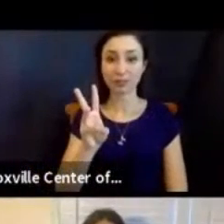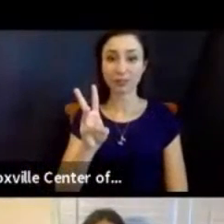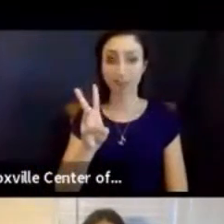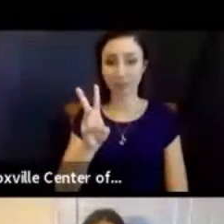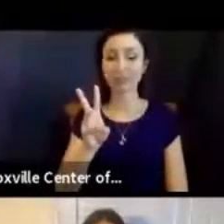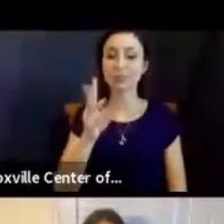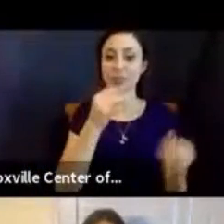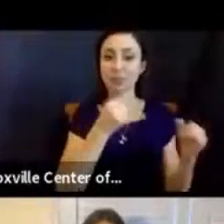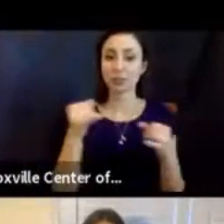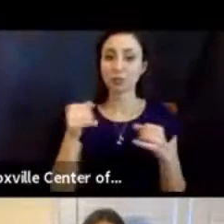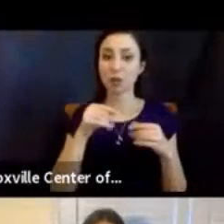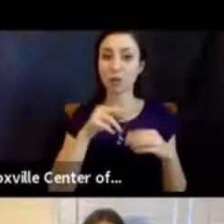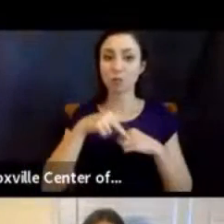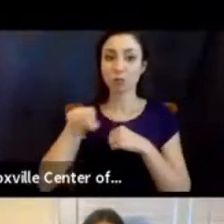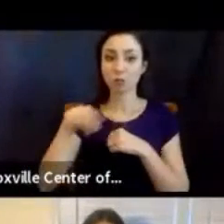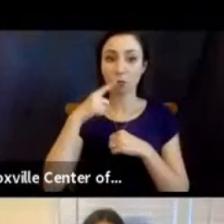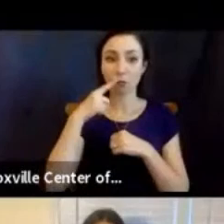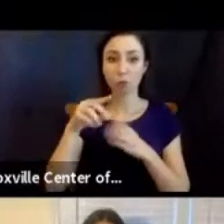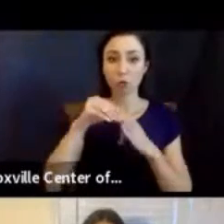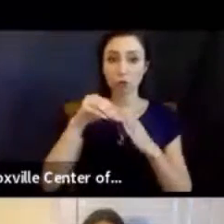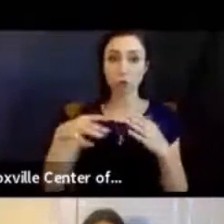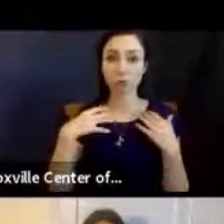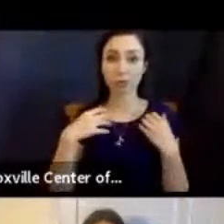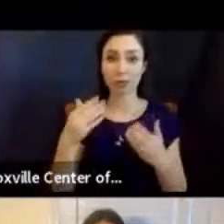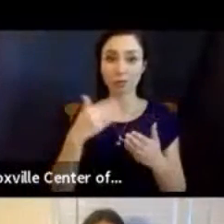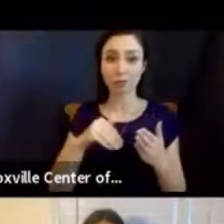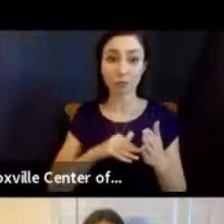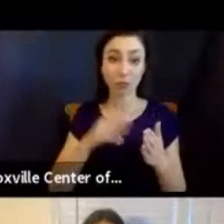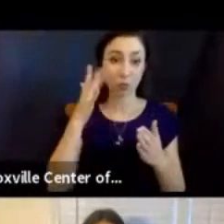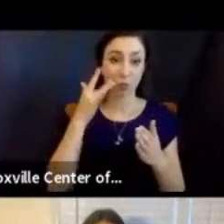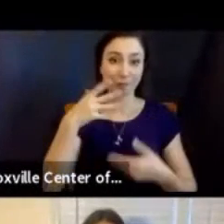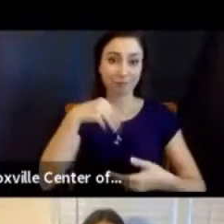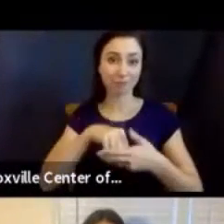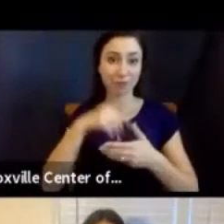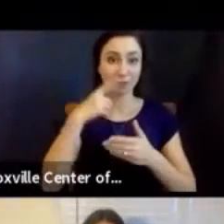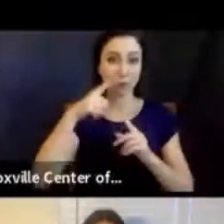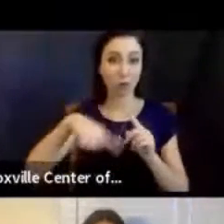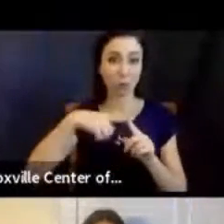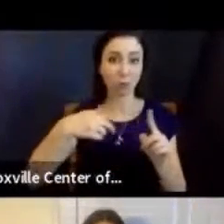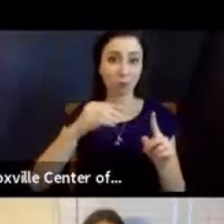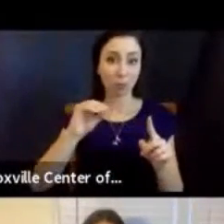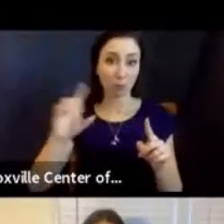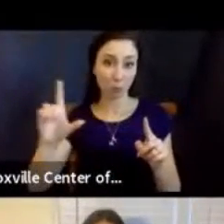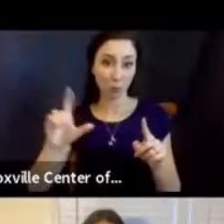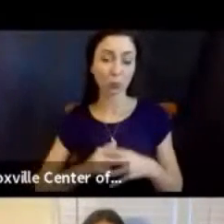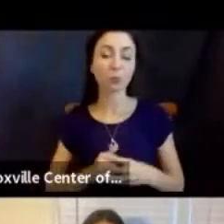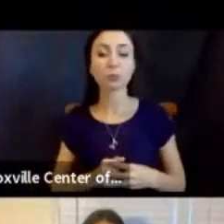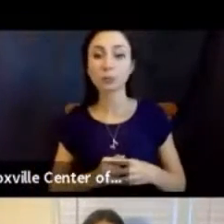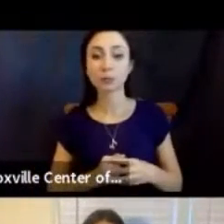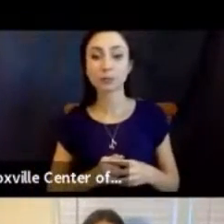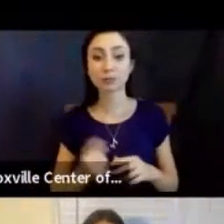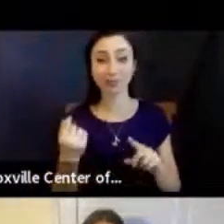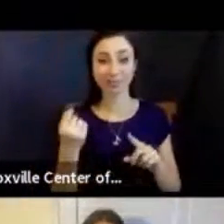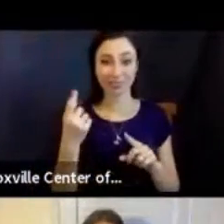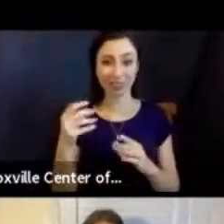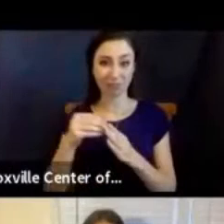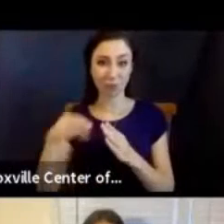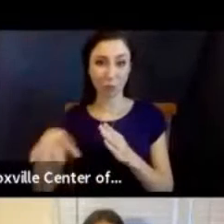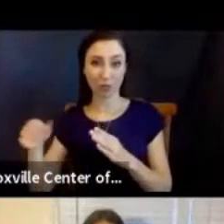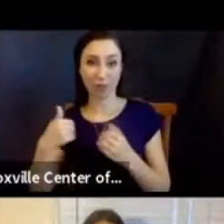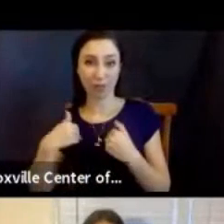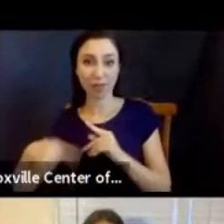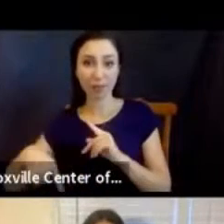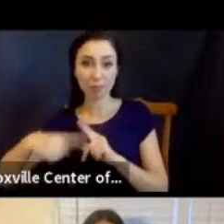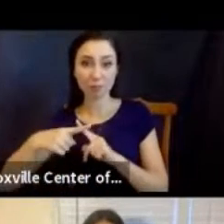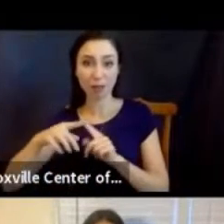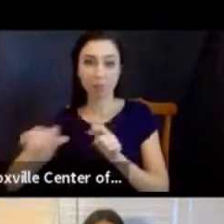Health Center for additional testing because they were participants in a positive pool, and 11 of those have had positive